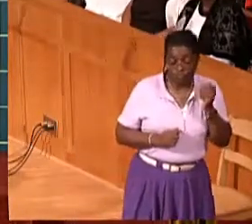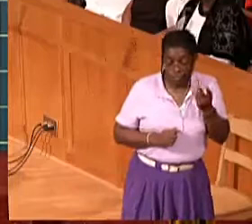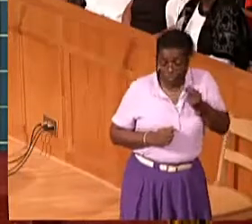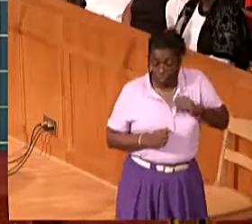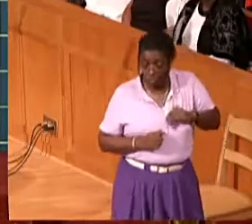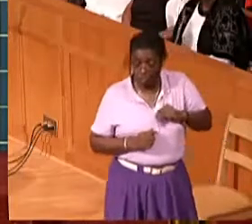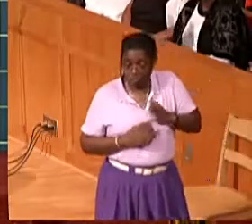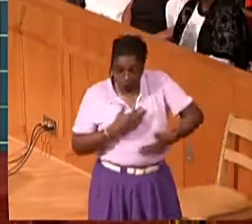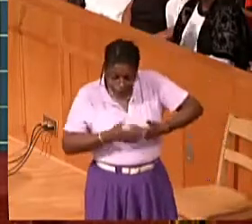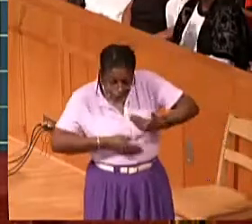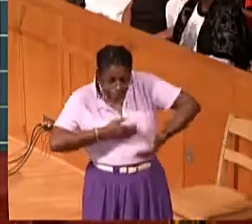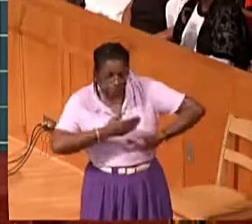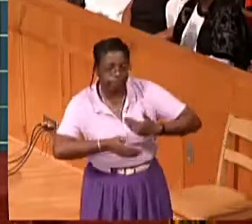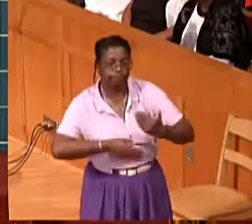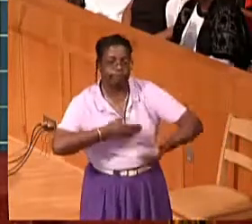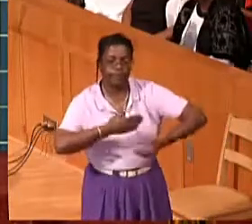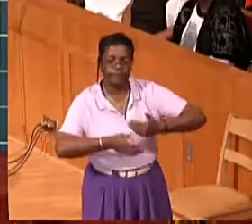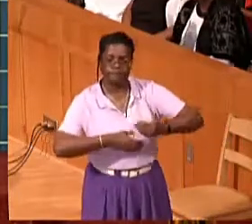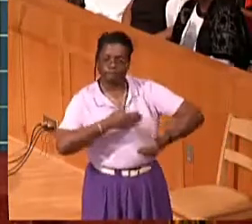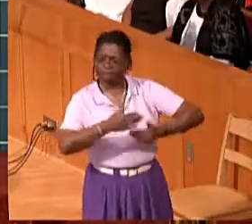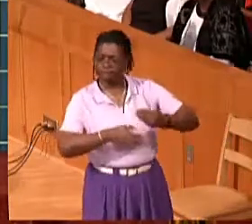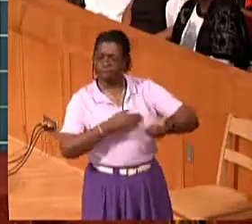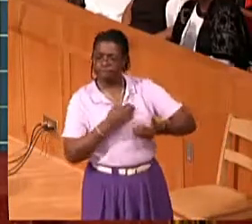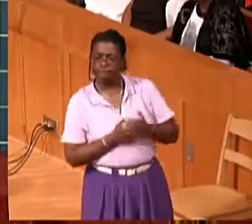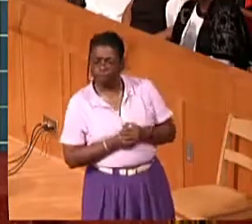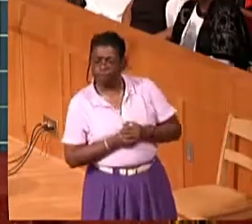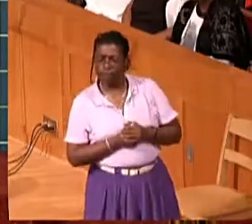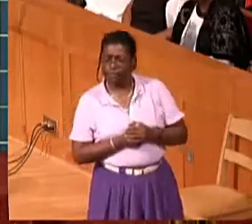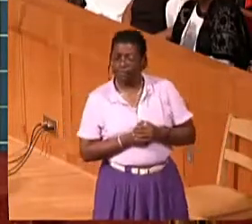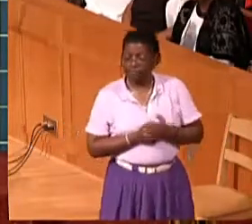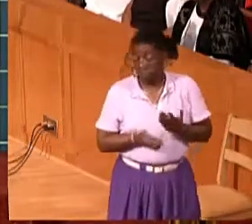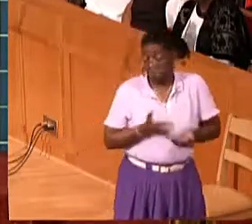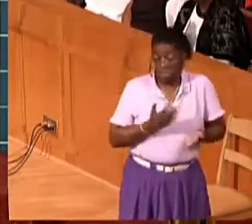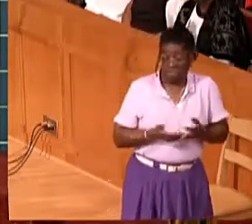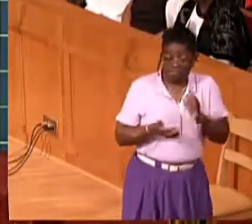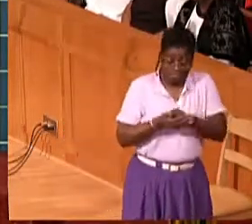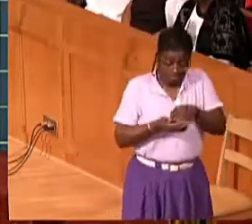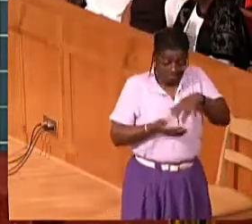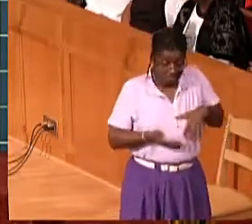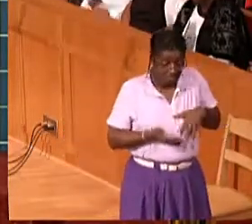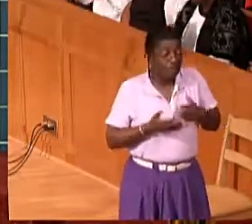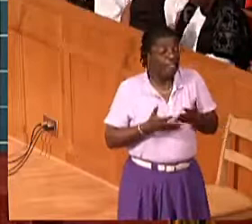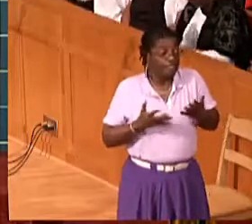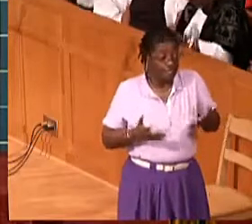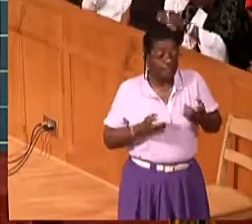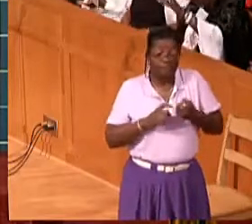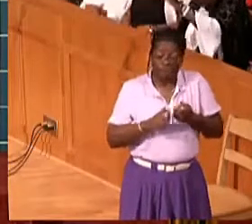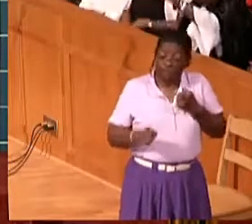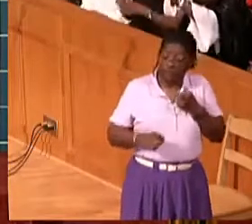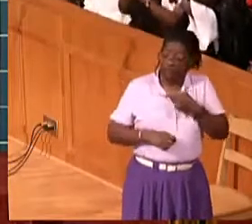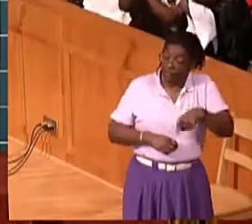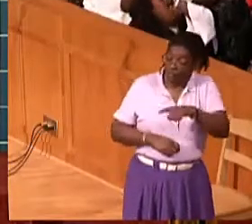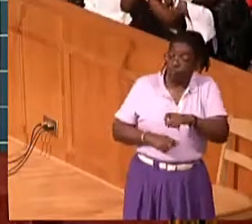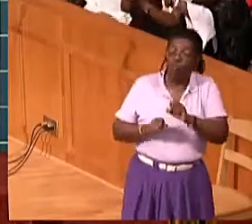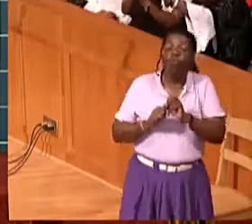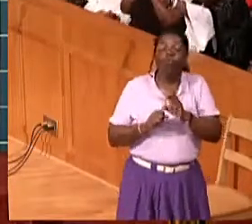he does. He'll either take stuff from you or he'll take you from stuff.